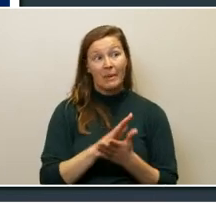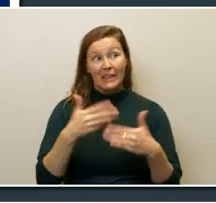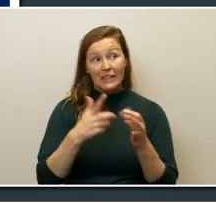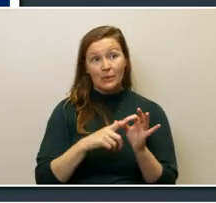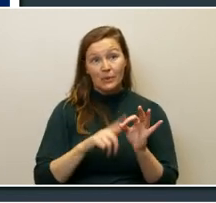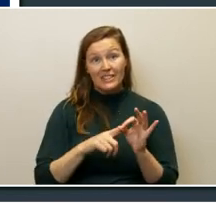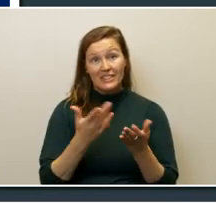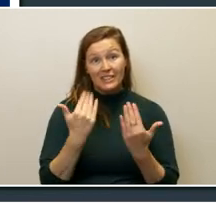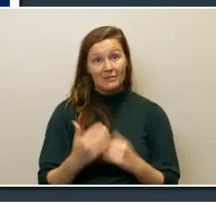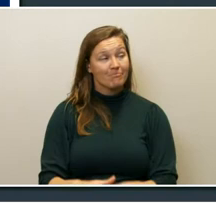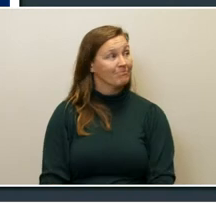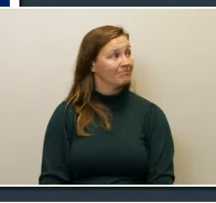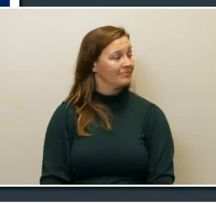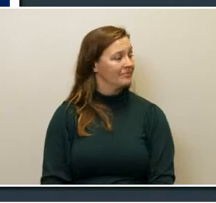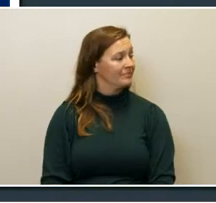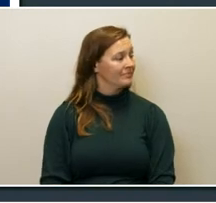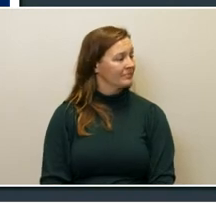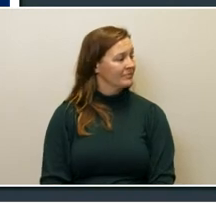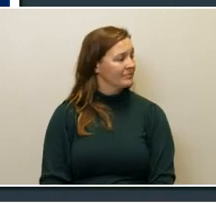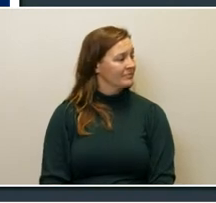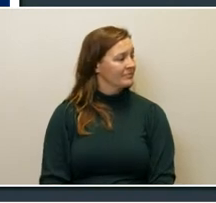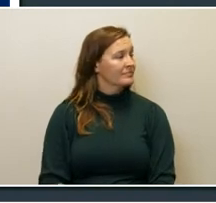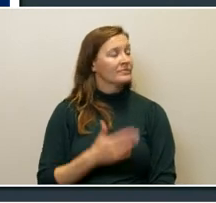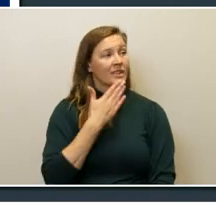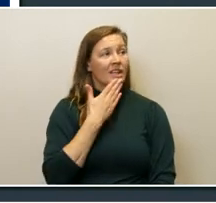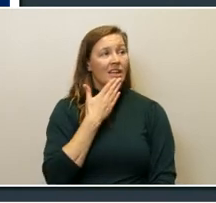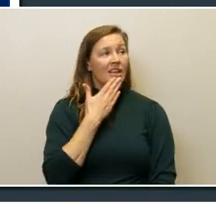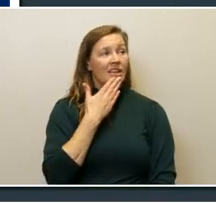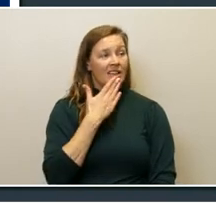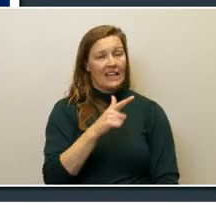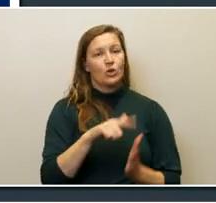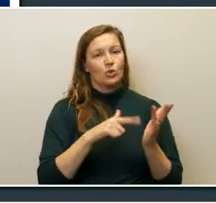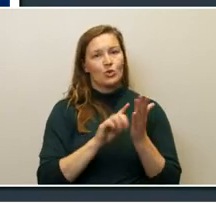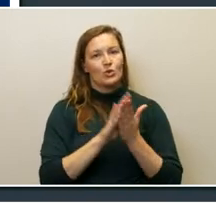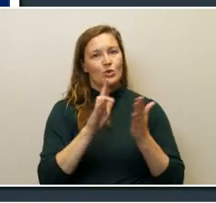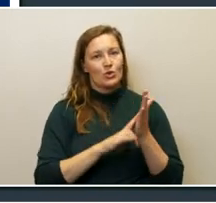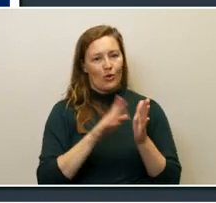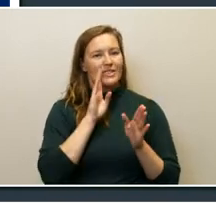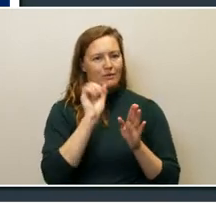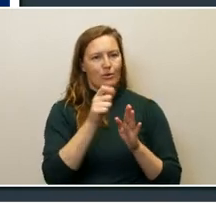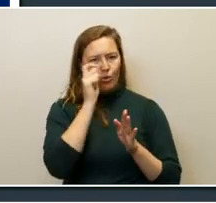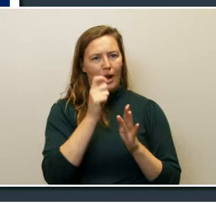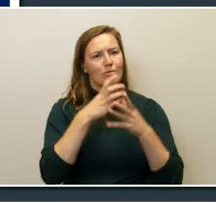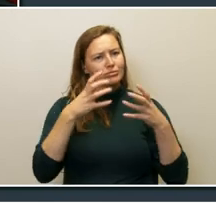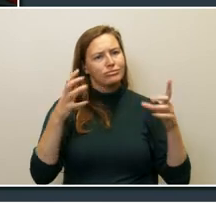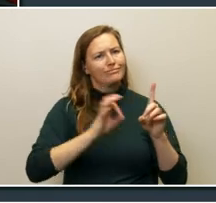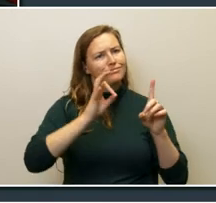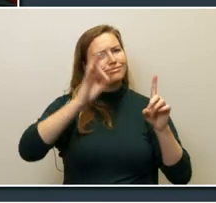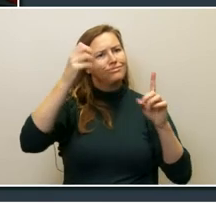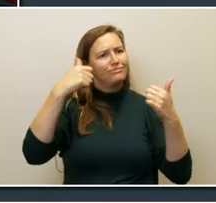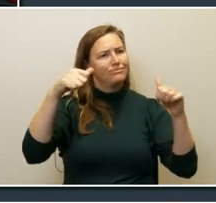take any questions. Thank you very much, John. And it certainly sounds like your club is going from strength to strength. It's great to